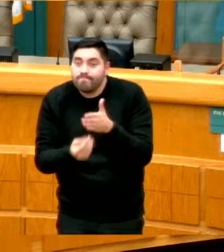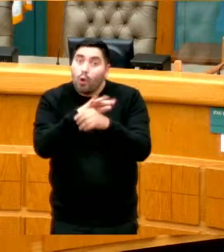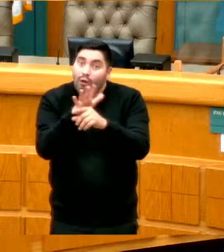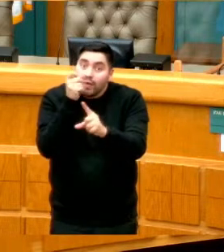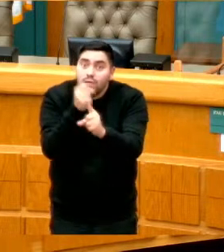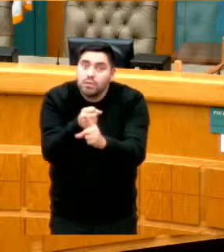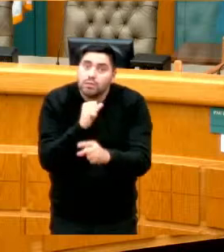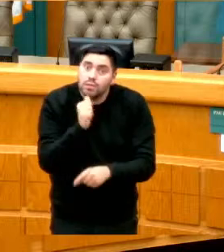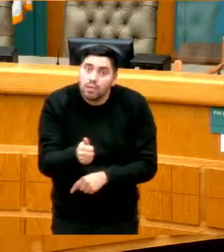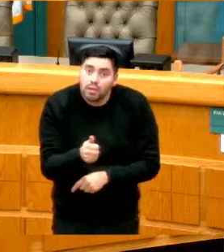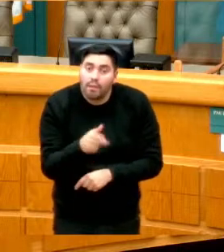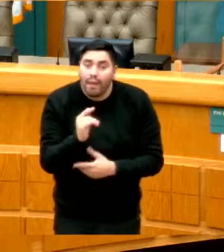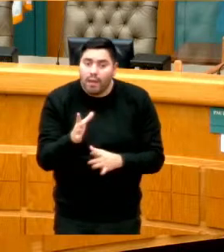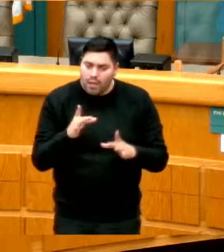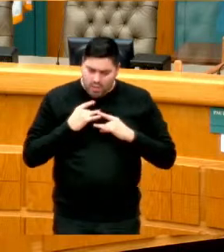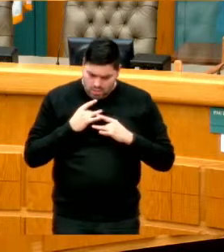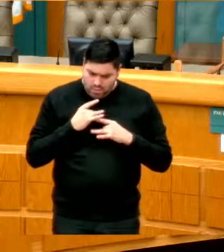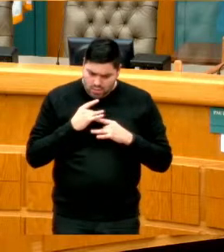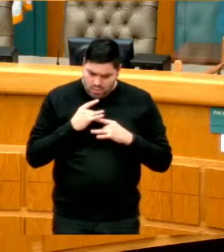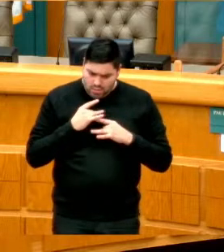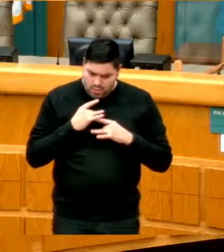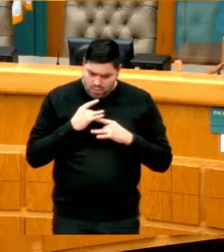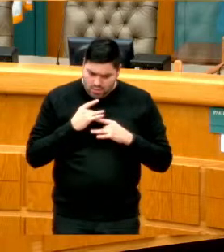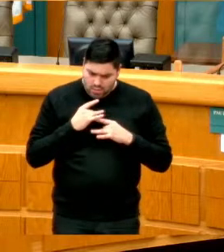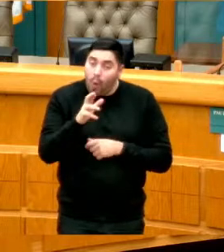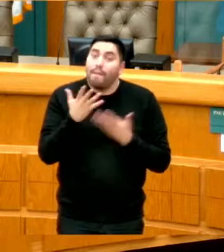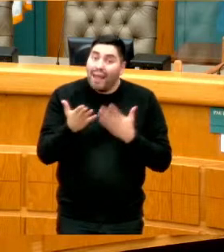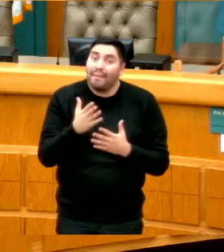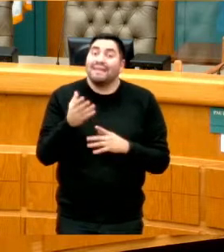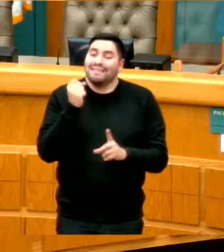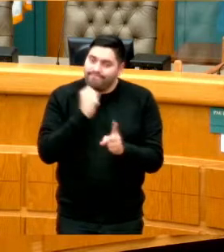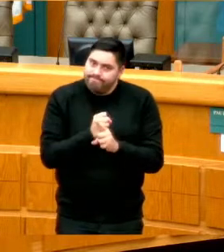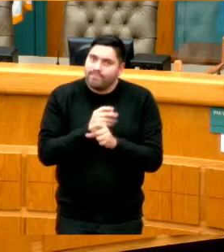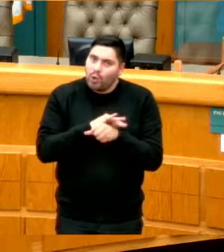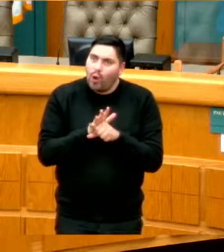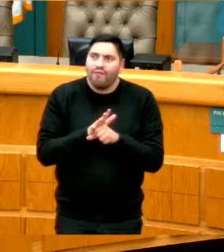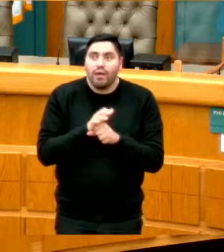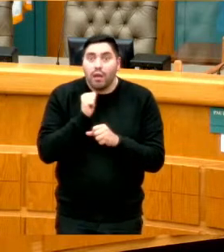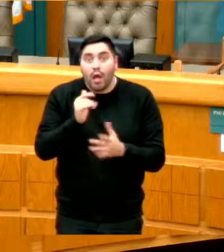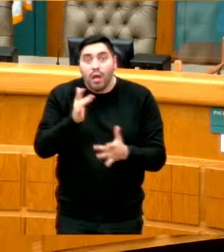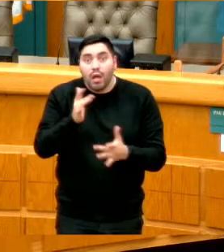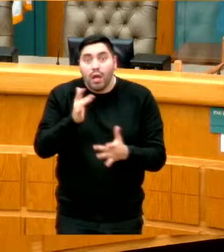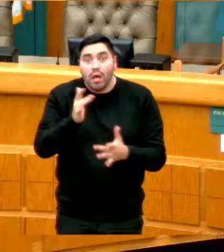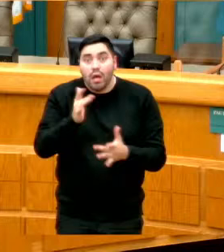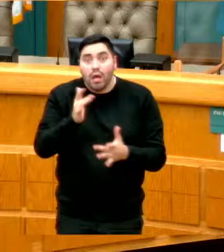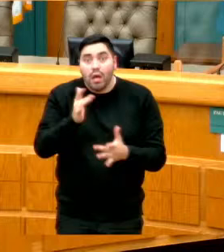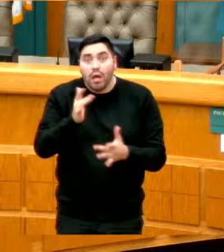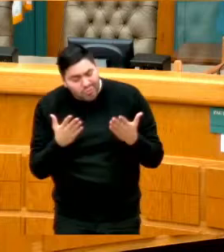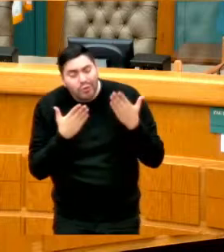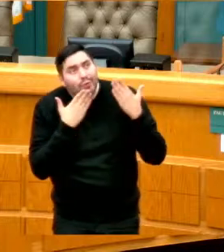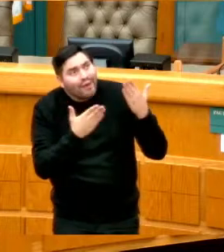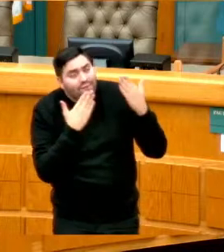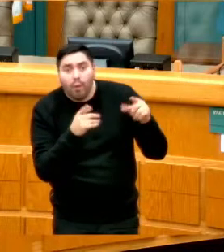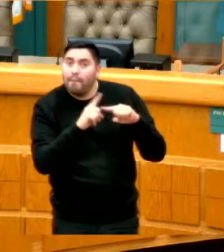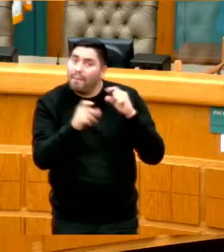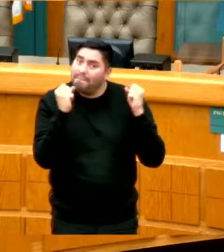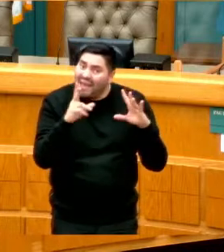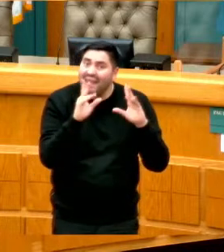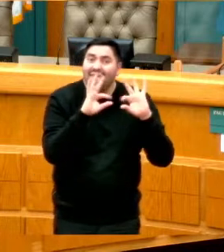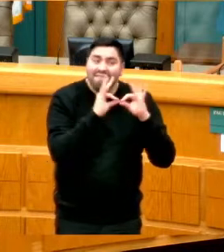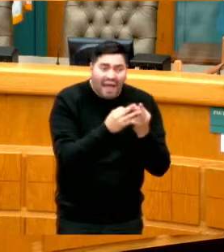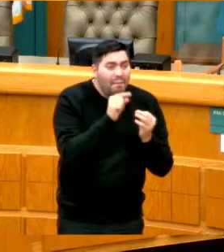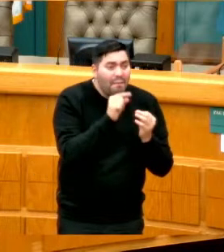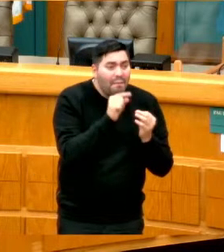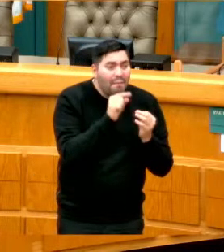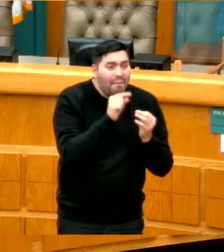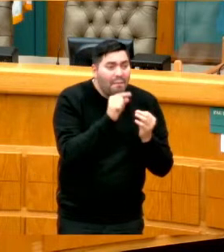or that you got COVID, but you didn't get very ill, I'm grateful. But for so many families, so many